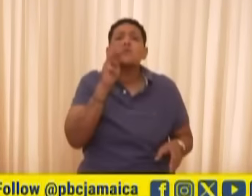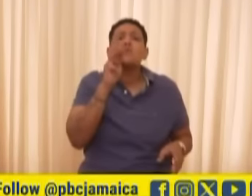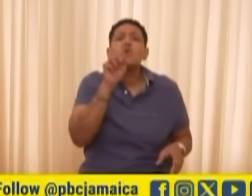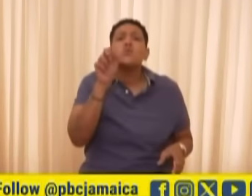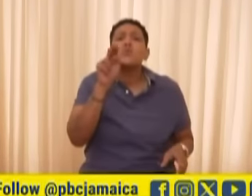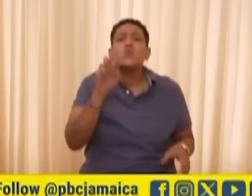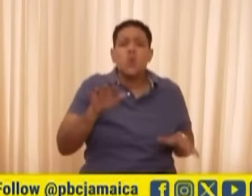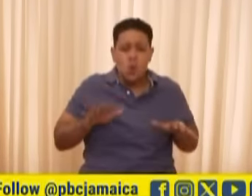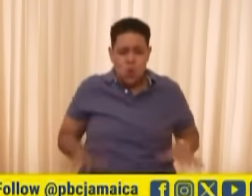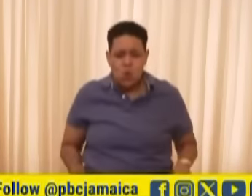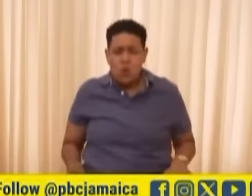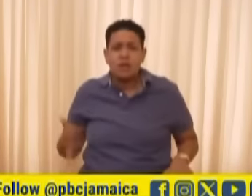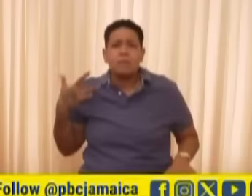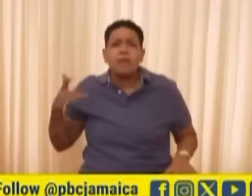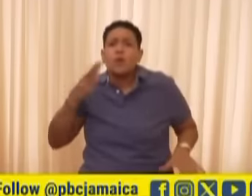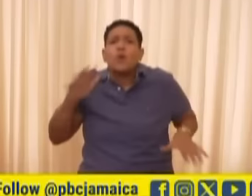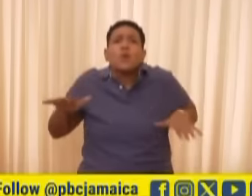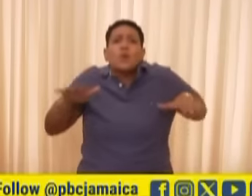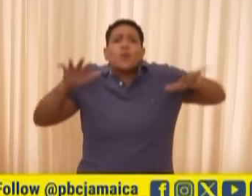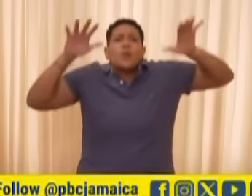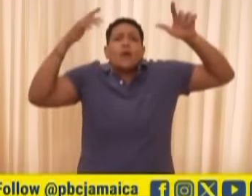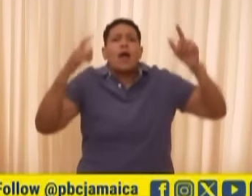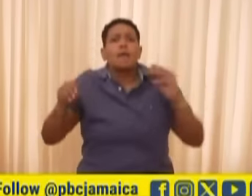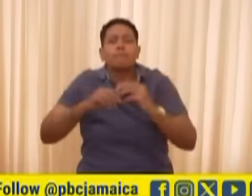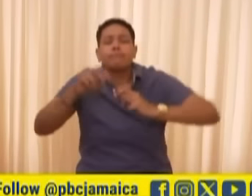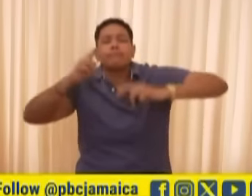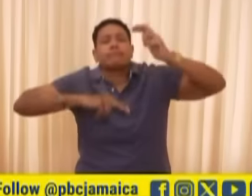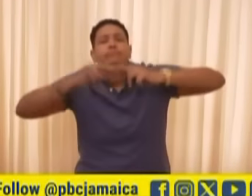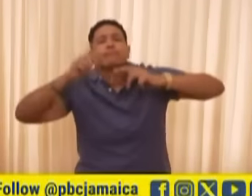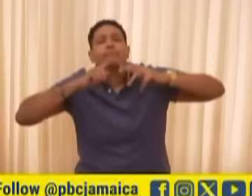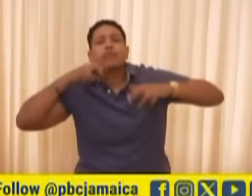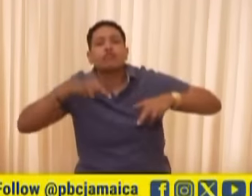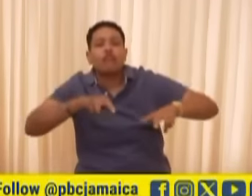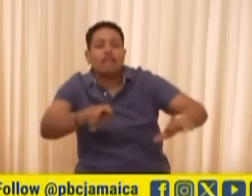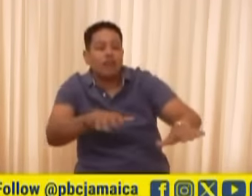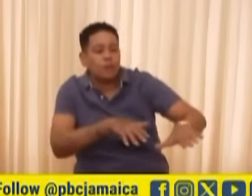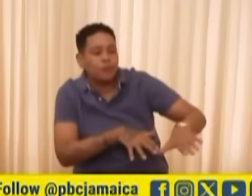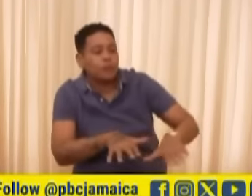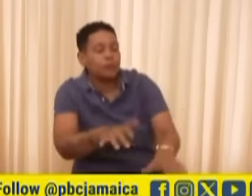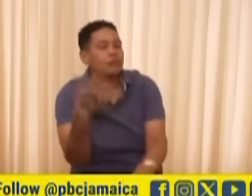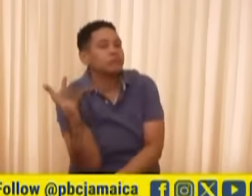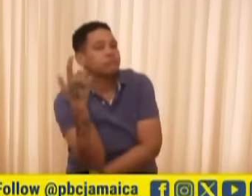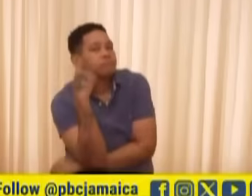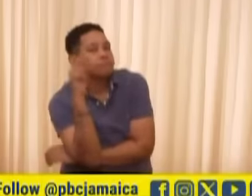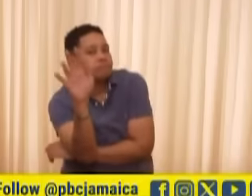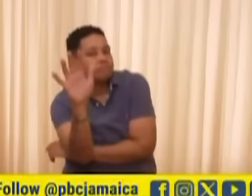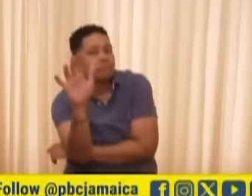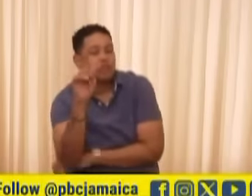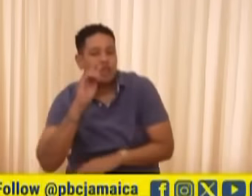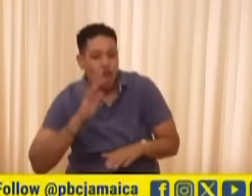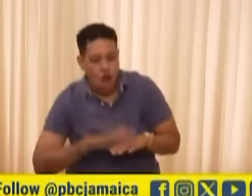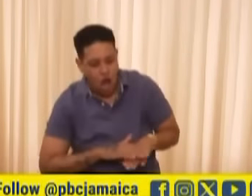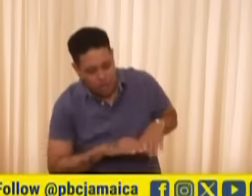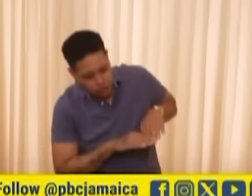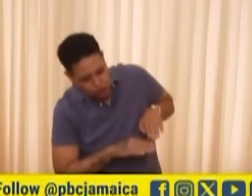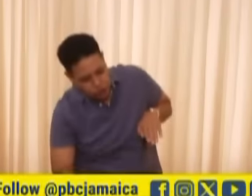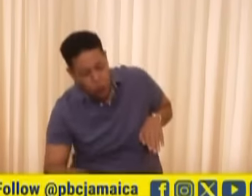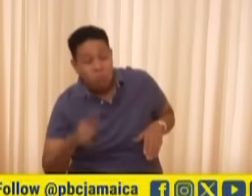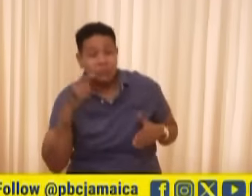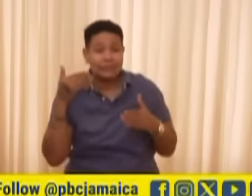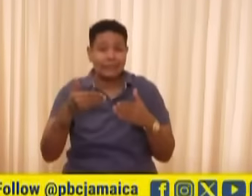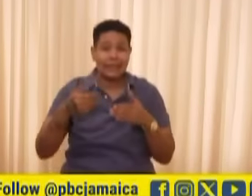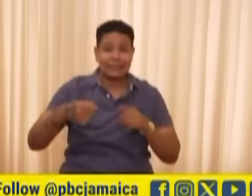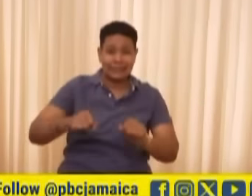zone, meaning you have built in a river course, you're on a slope, you're near to the